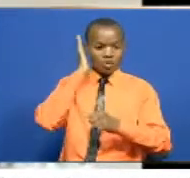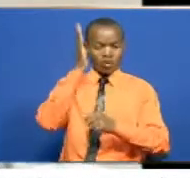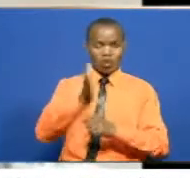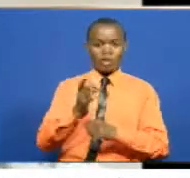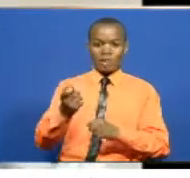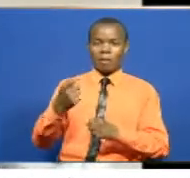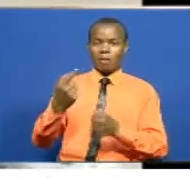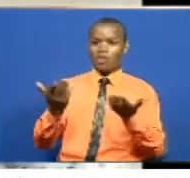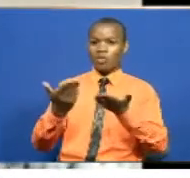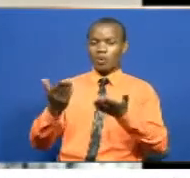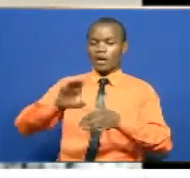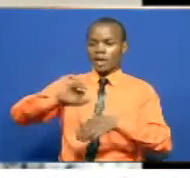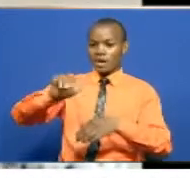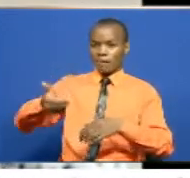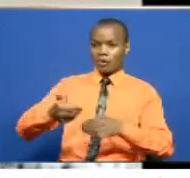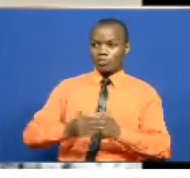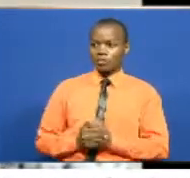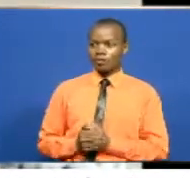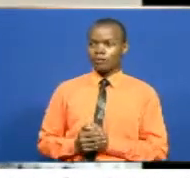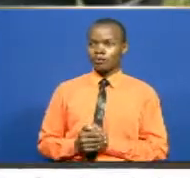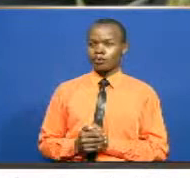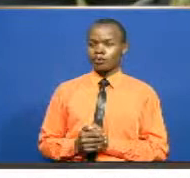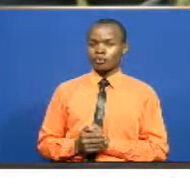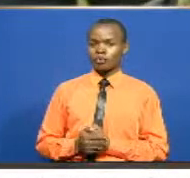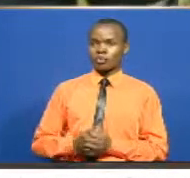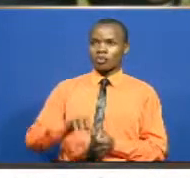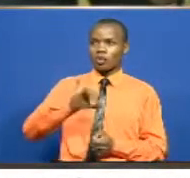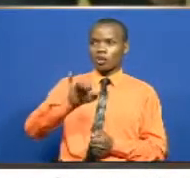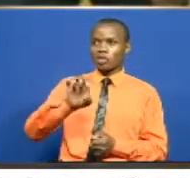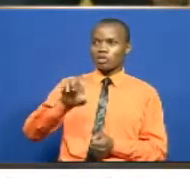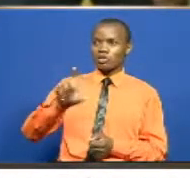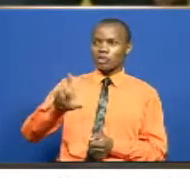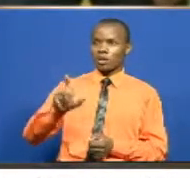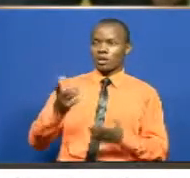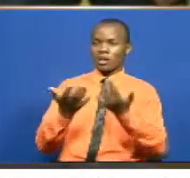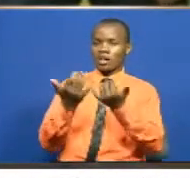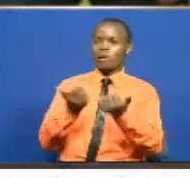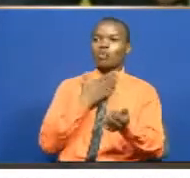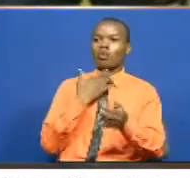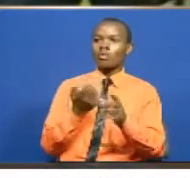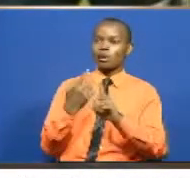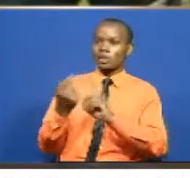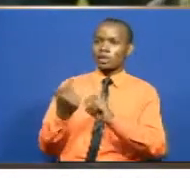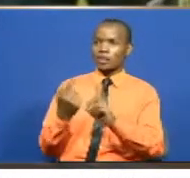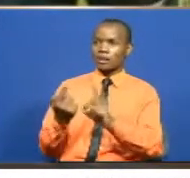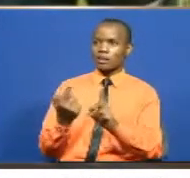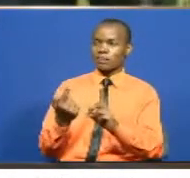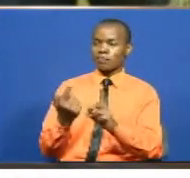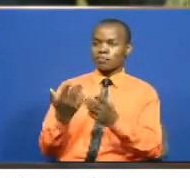in Cameroon. So, Joao, let me mention this to you, and it's all about